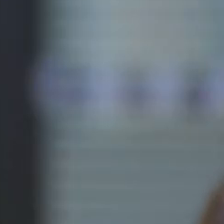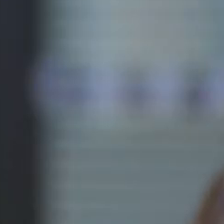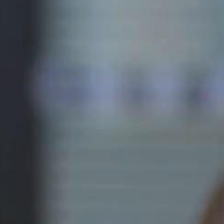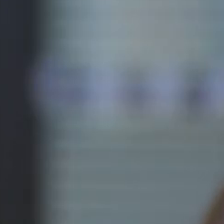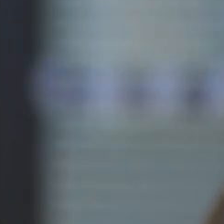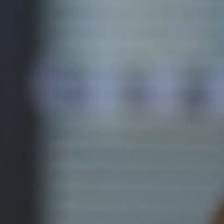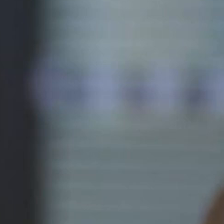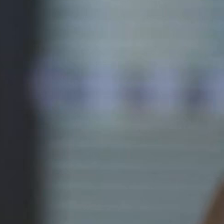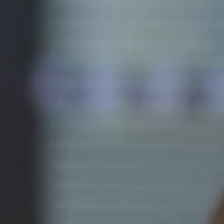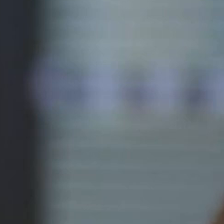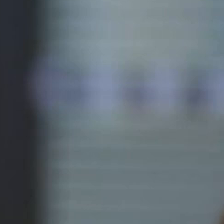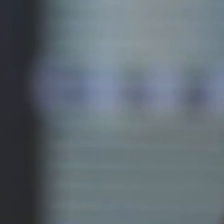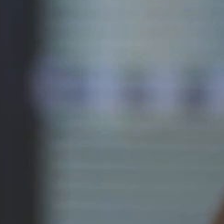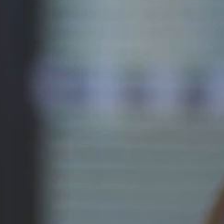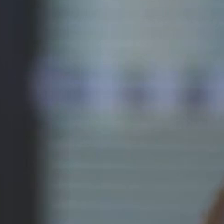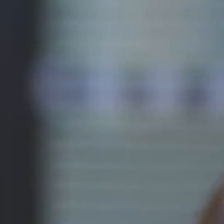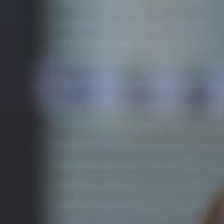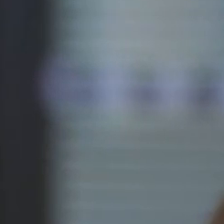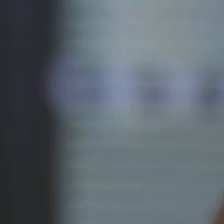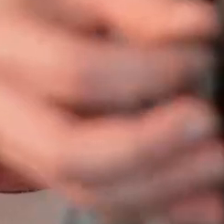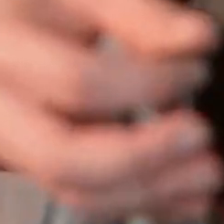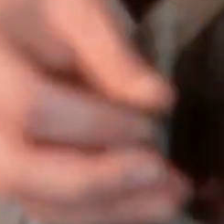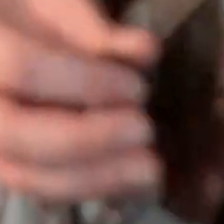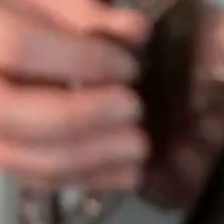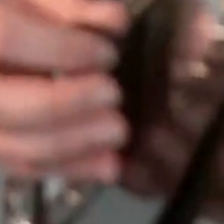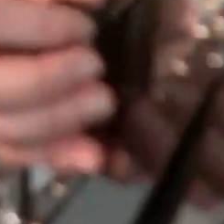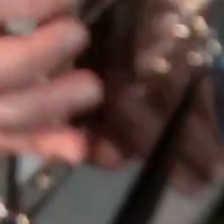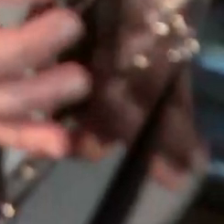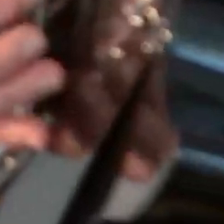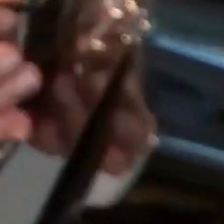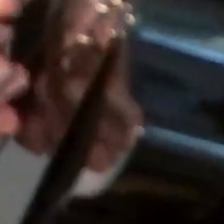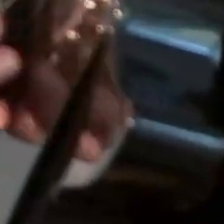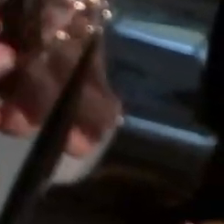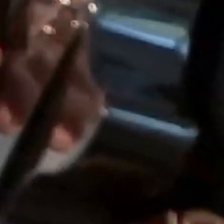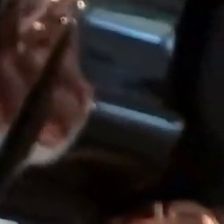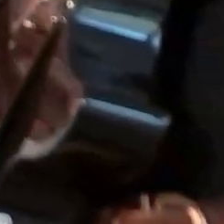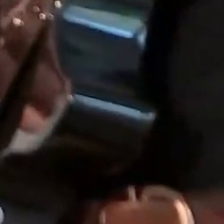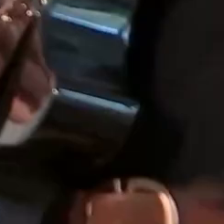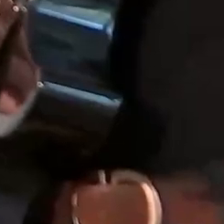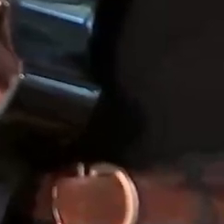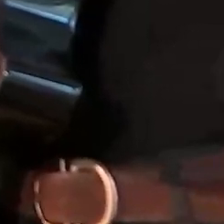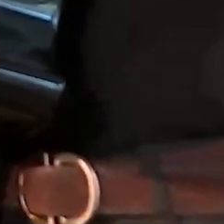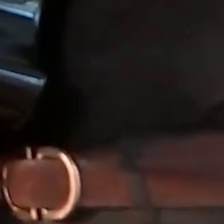I know how you feel inside. I've been there before.